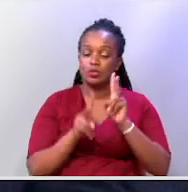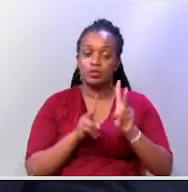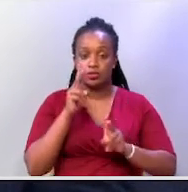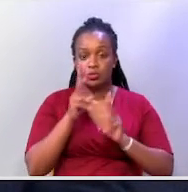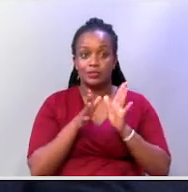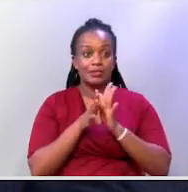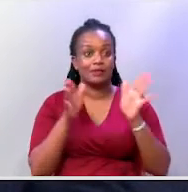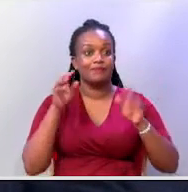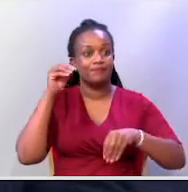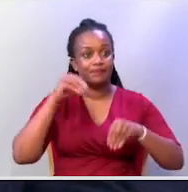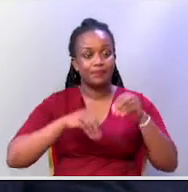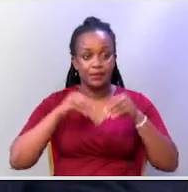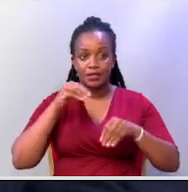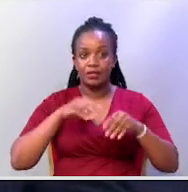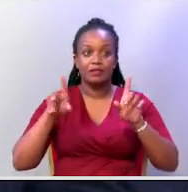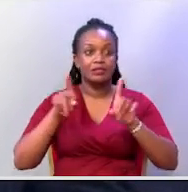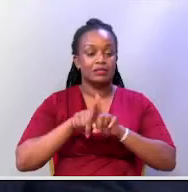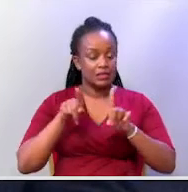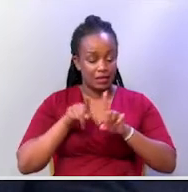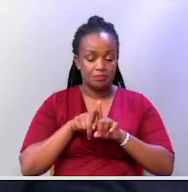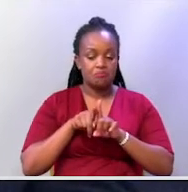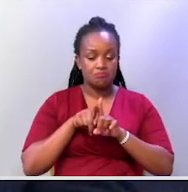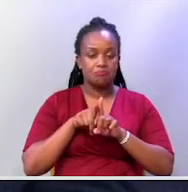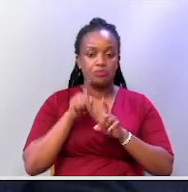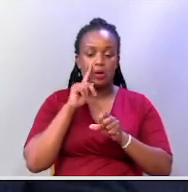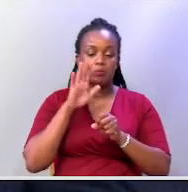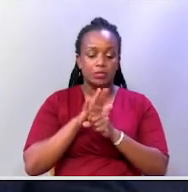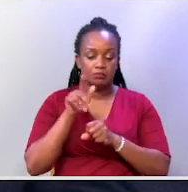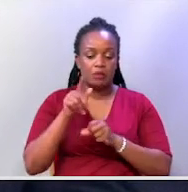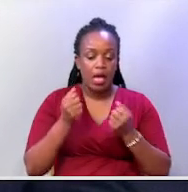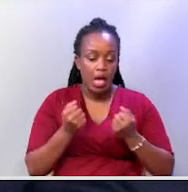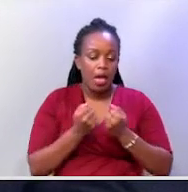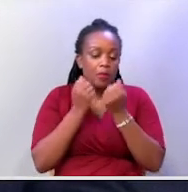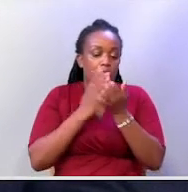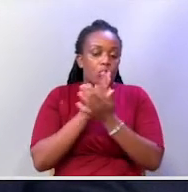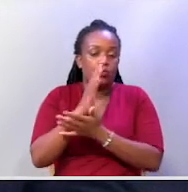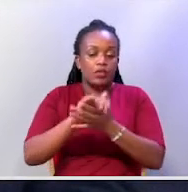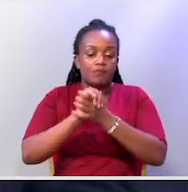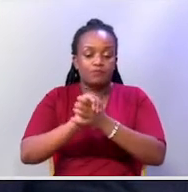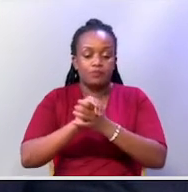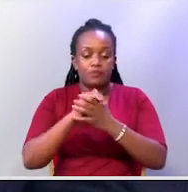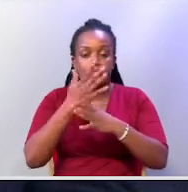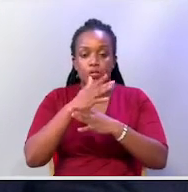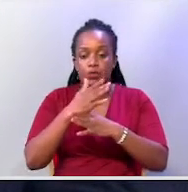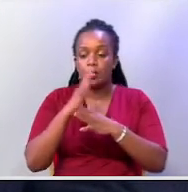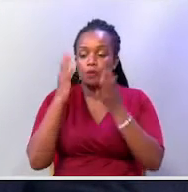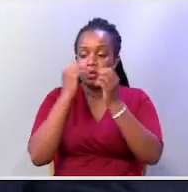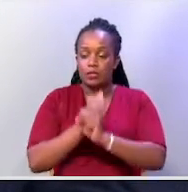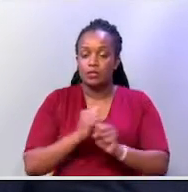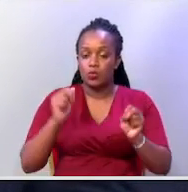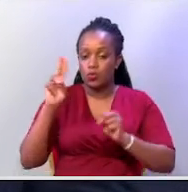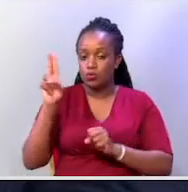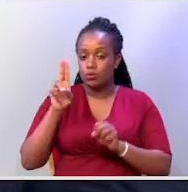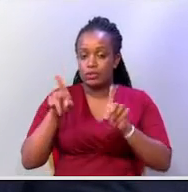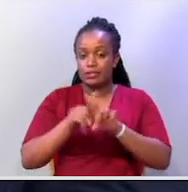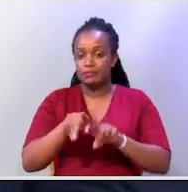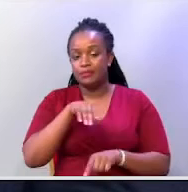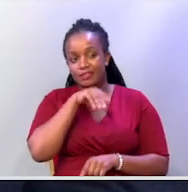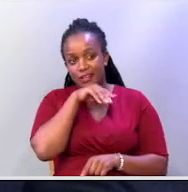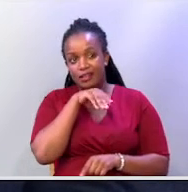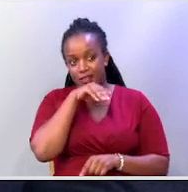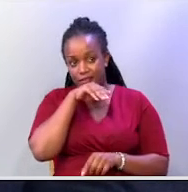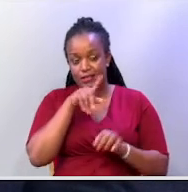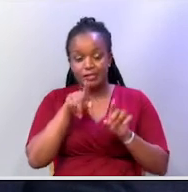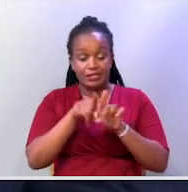elections, owing this to the handshake between President Kenyatta and ODM leader Raila Odinga. As Samira Mohammed